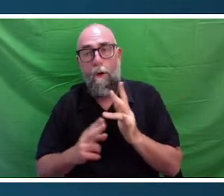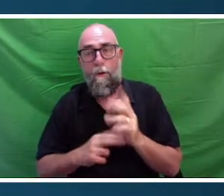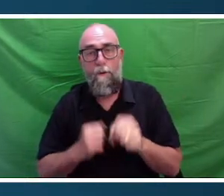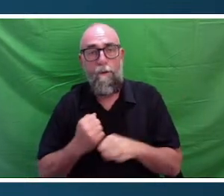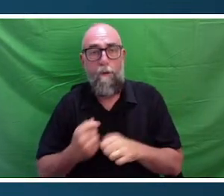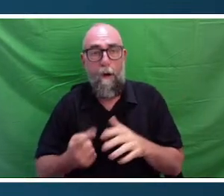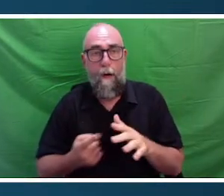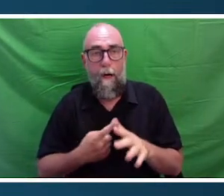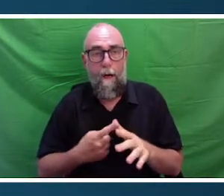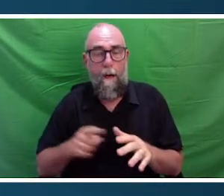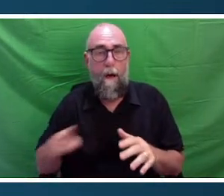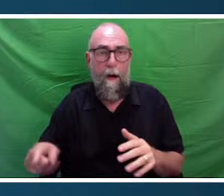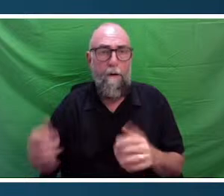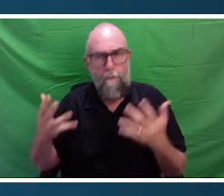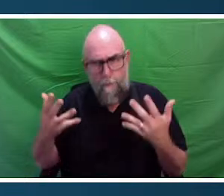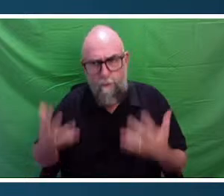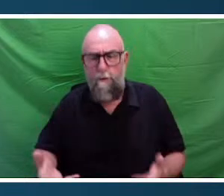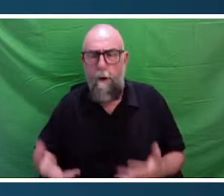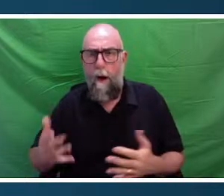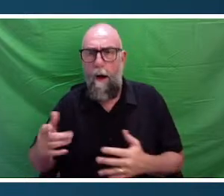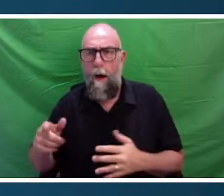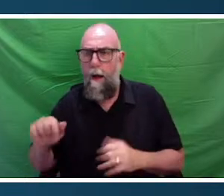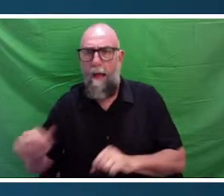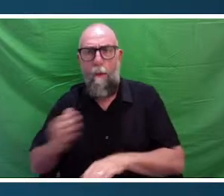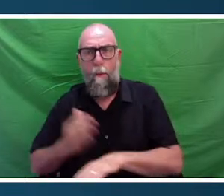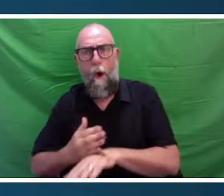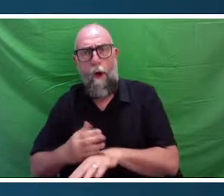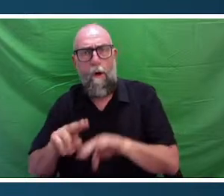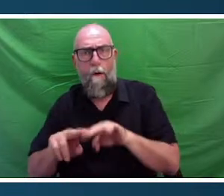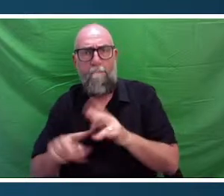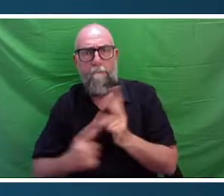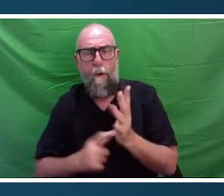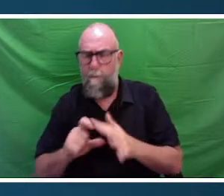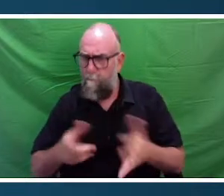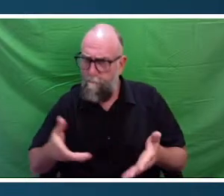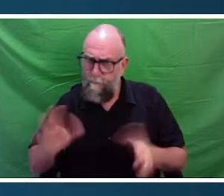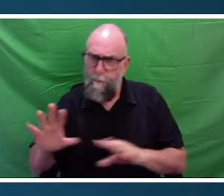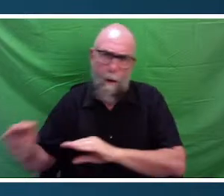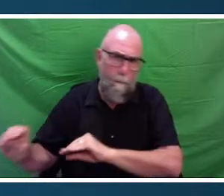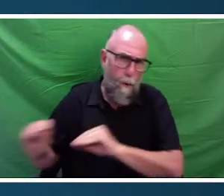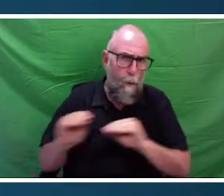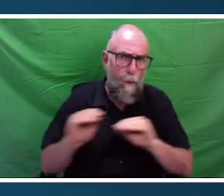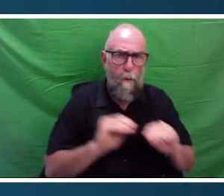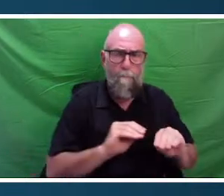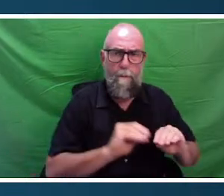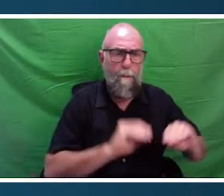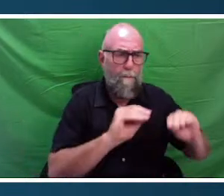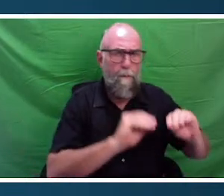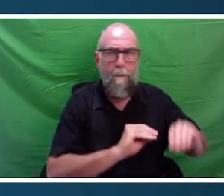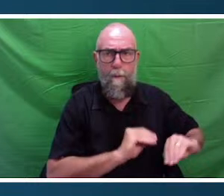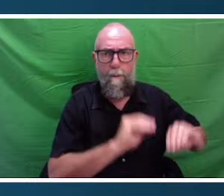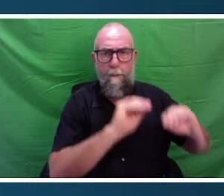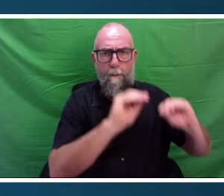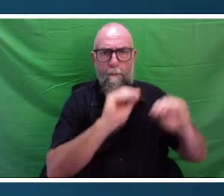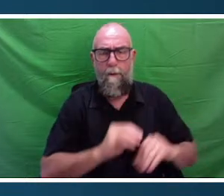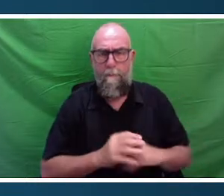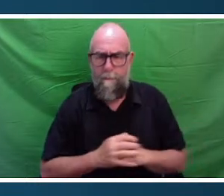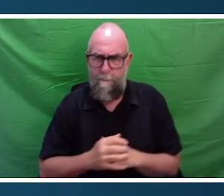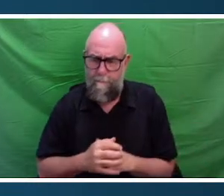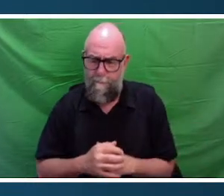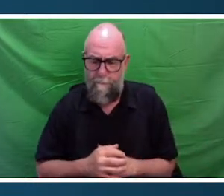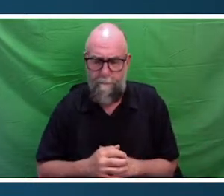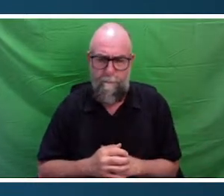quite a culture of mobility with different areas. And one interesting point, this will be the last point that I'll make before handing over, is